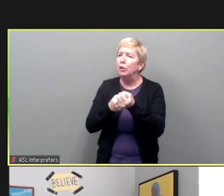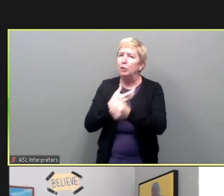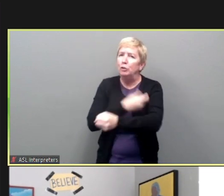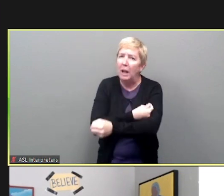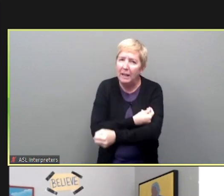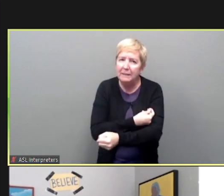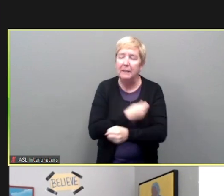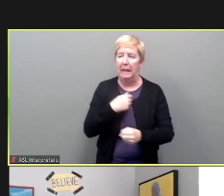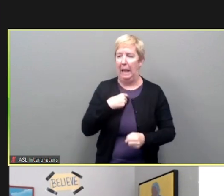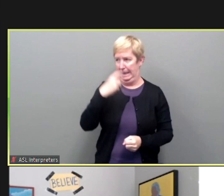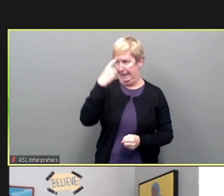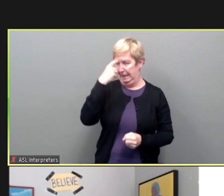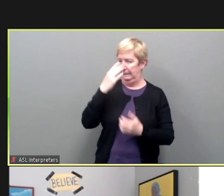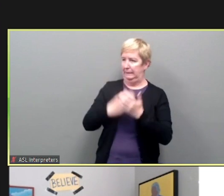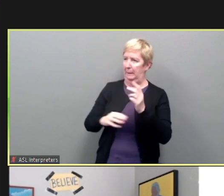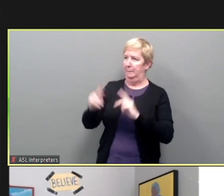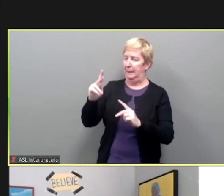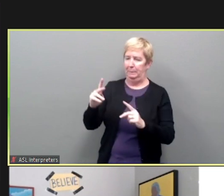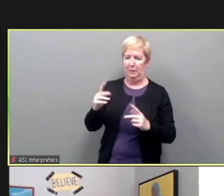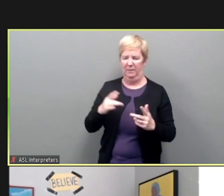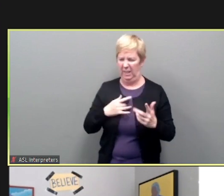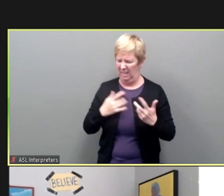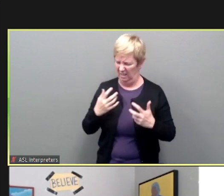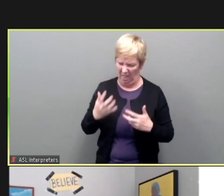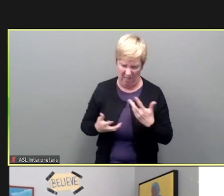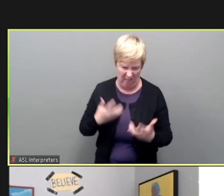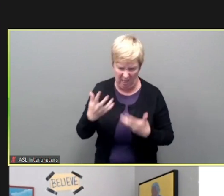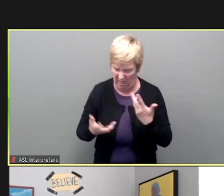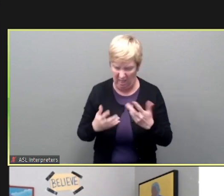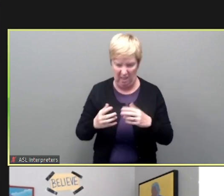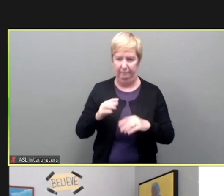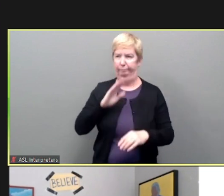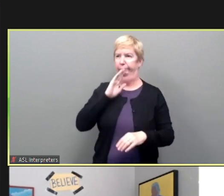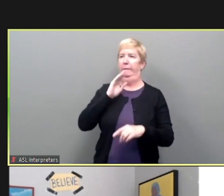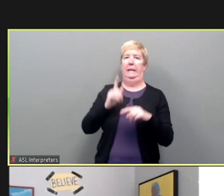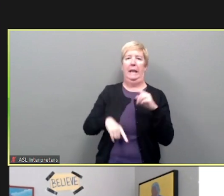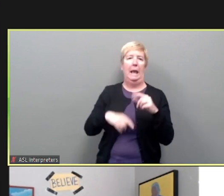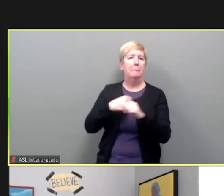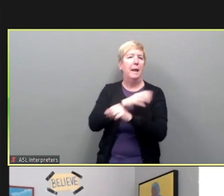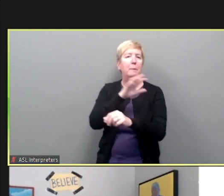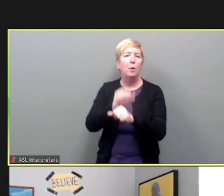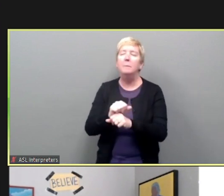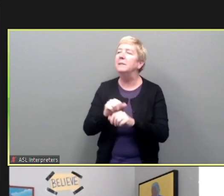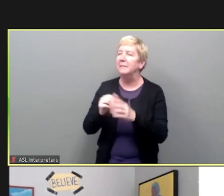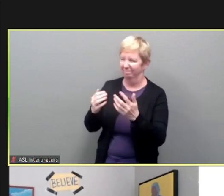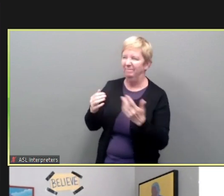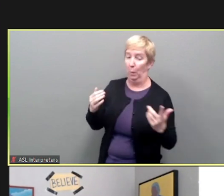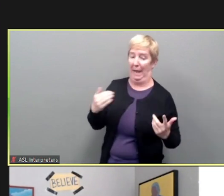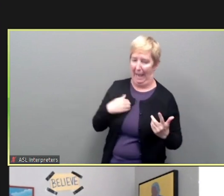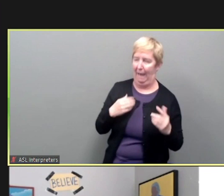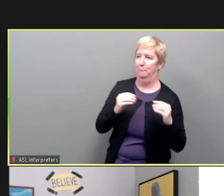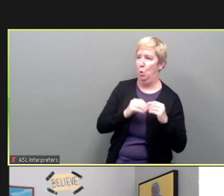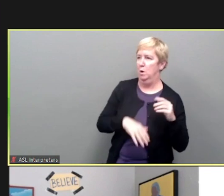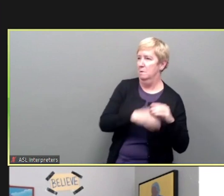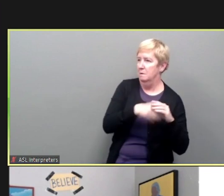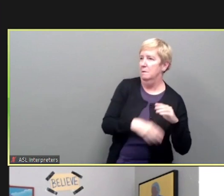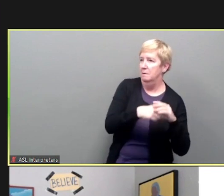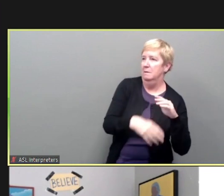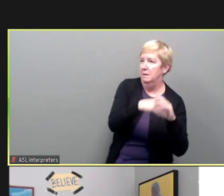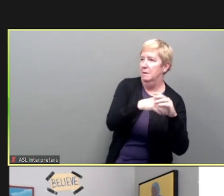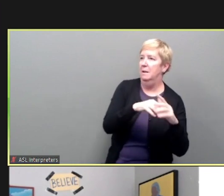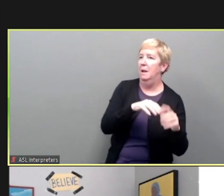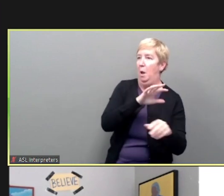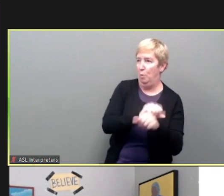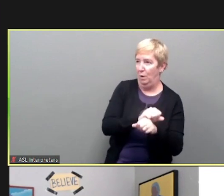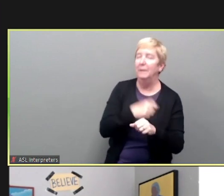have had some trouble getting booster appointments, but like I said, every day we're getting more and more appointments available. We thank all the